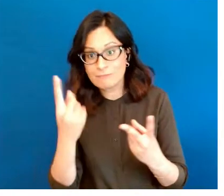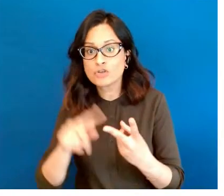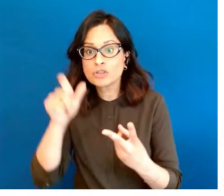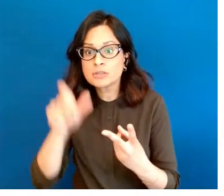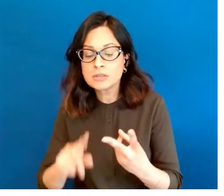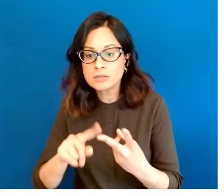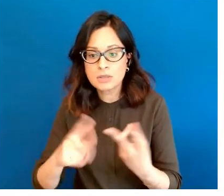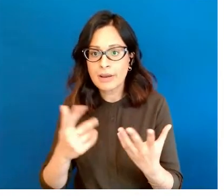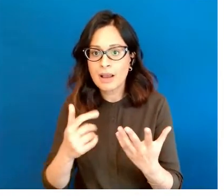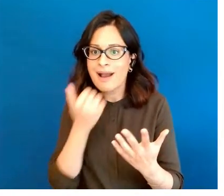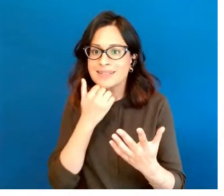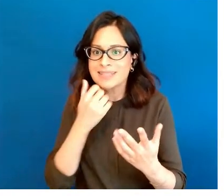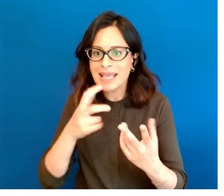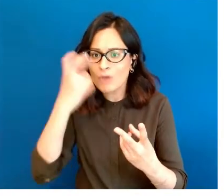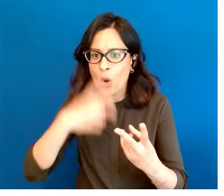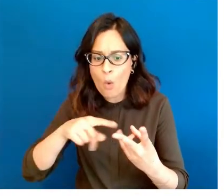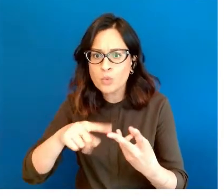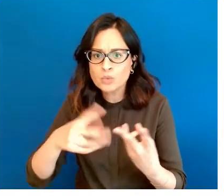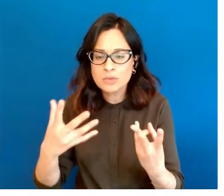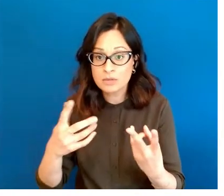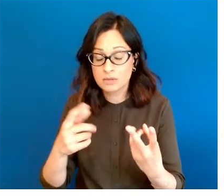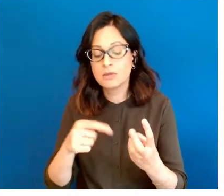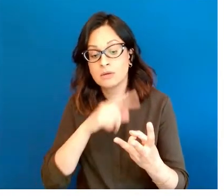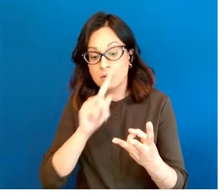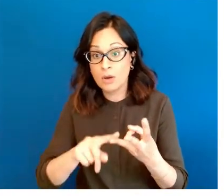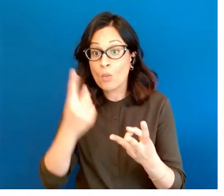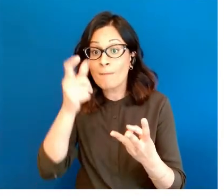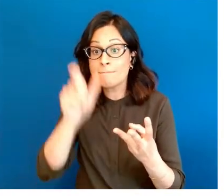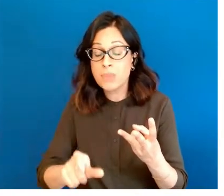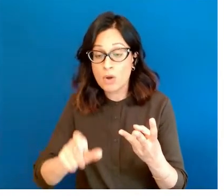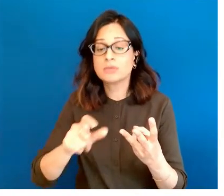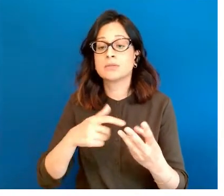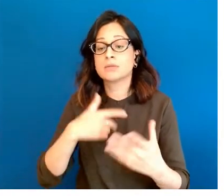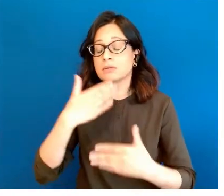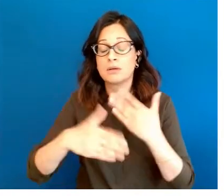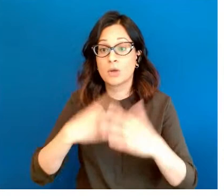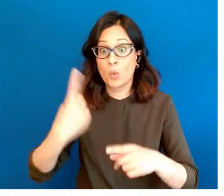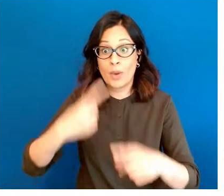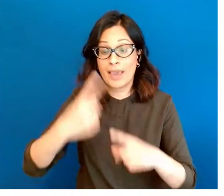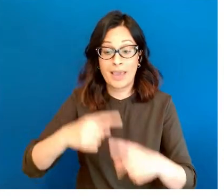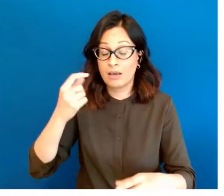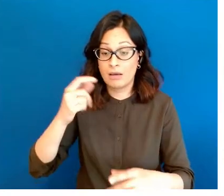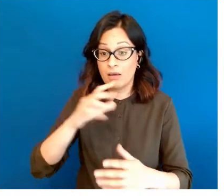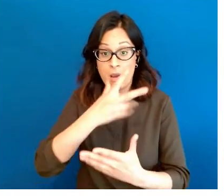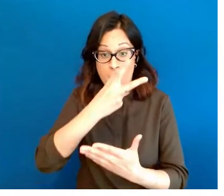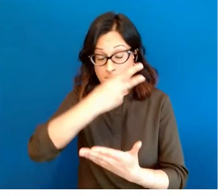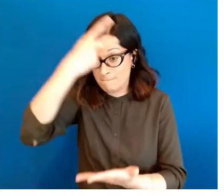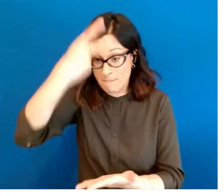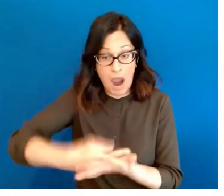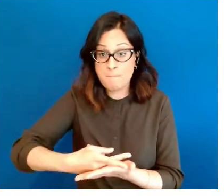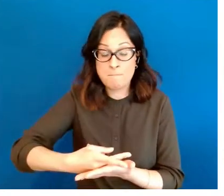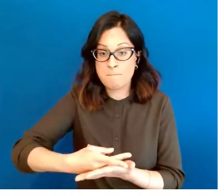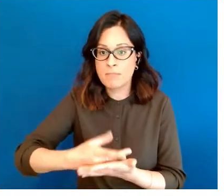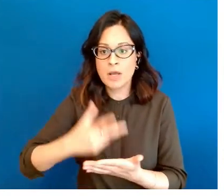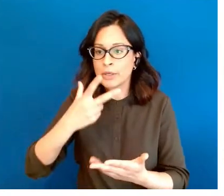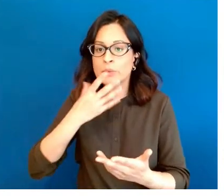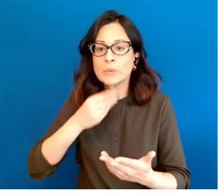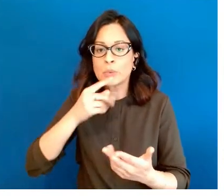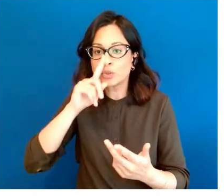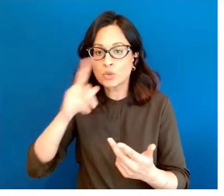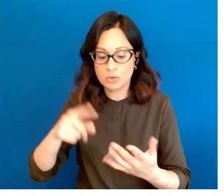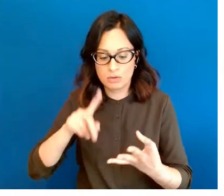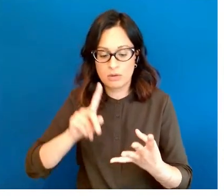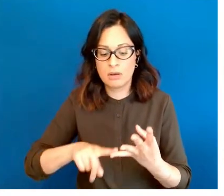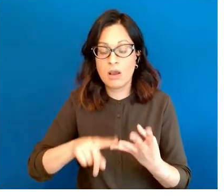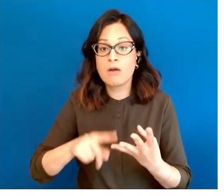way. One patient was thought to have collapsed too quickly before they could use it. One patient was found dead holding an unused